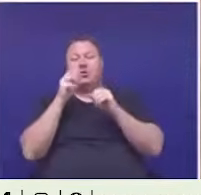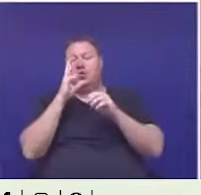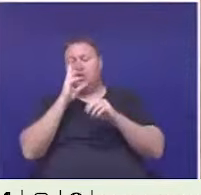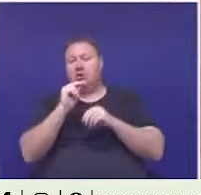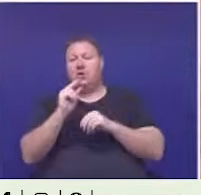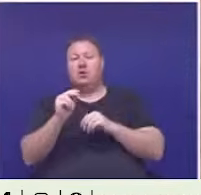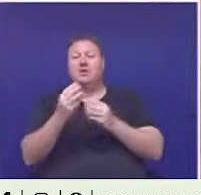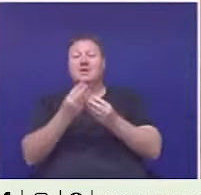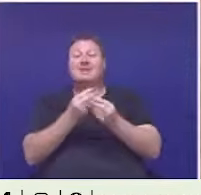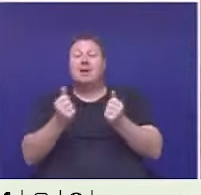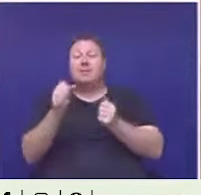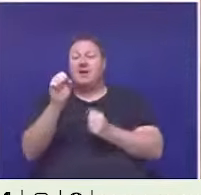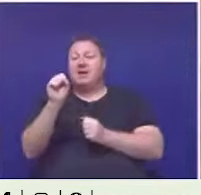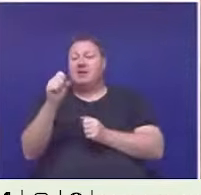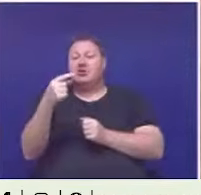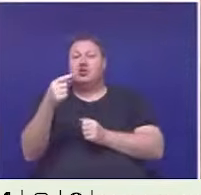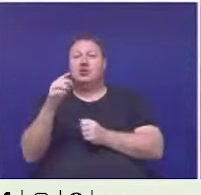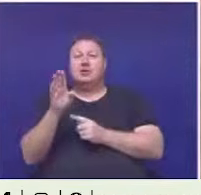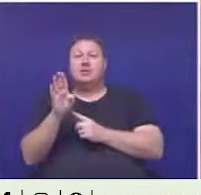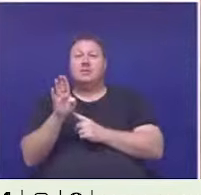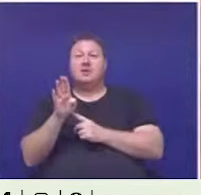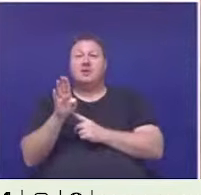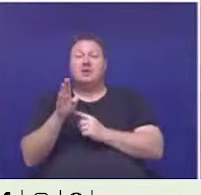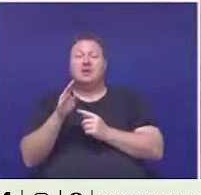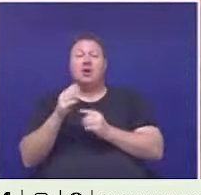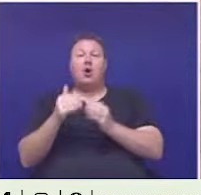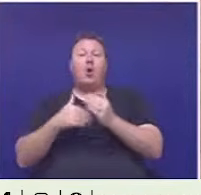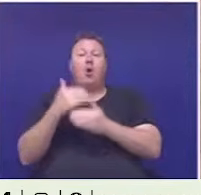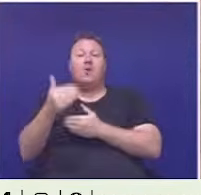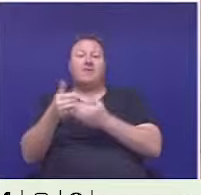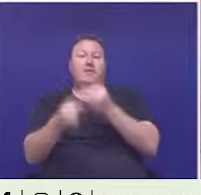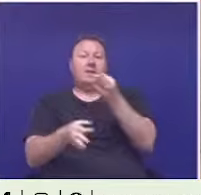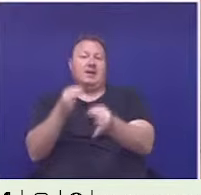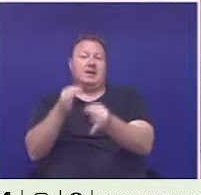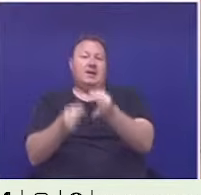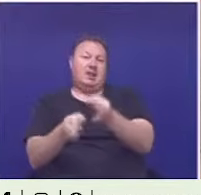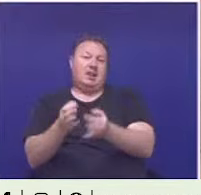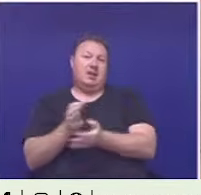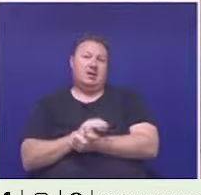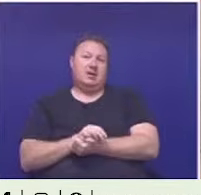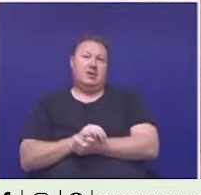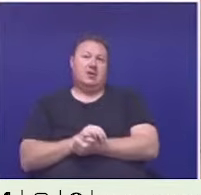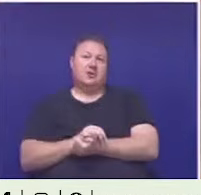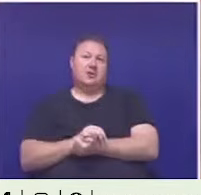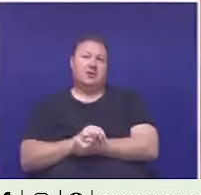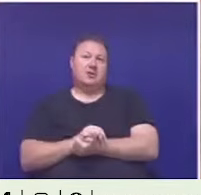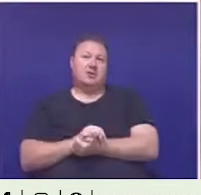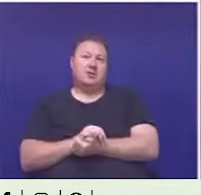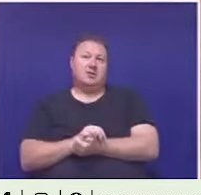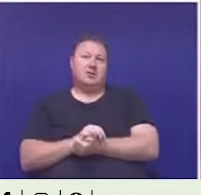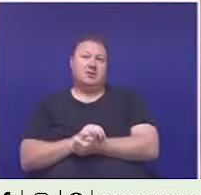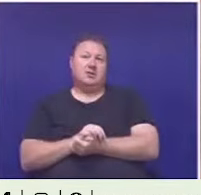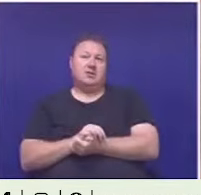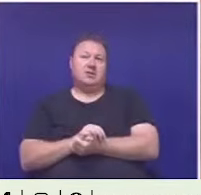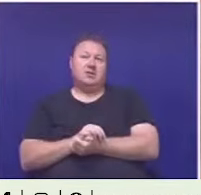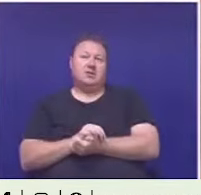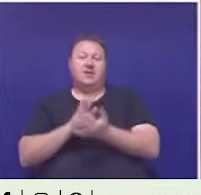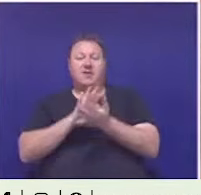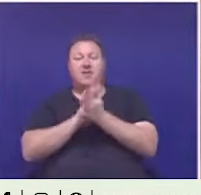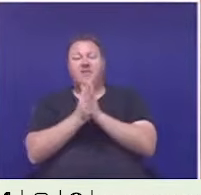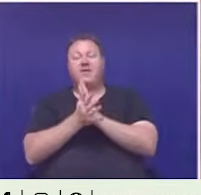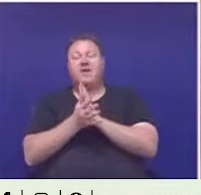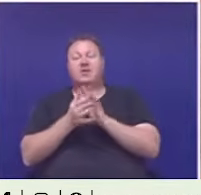some SGBs become over-politicized. And that affects the whole relationship